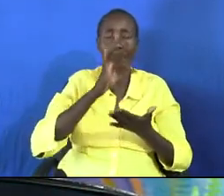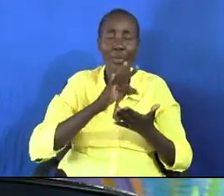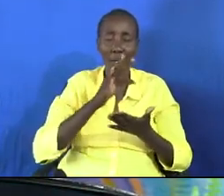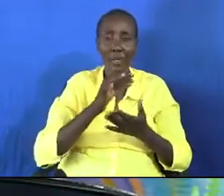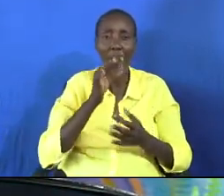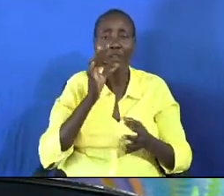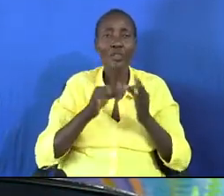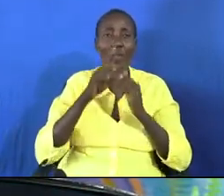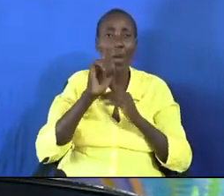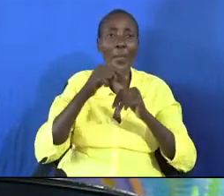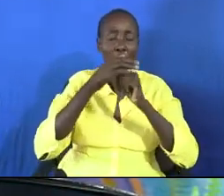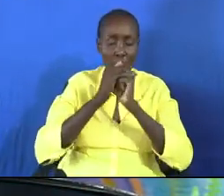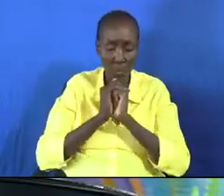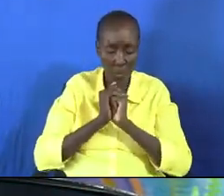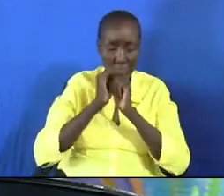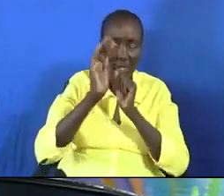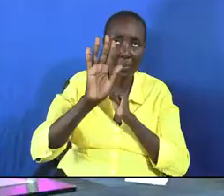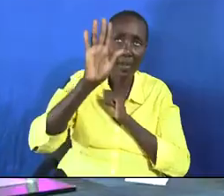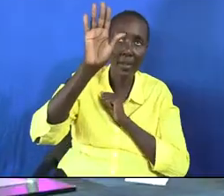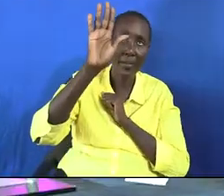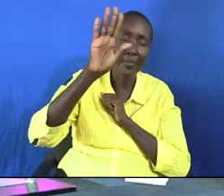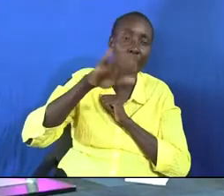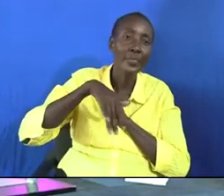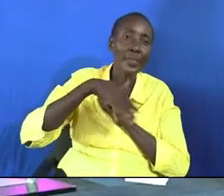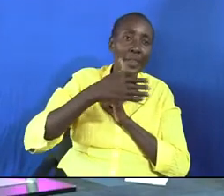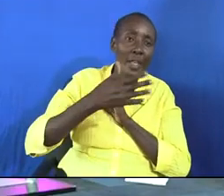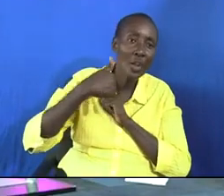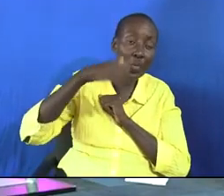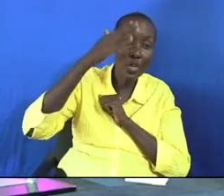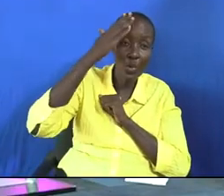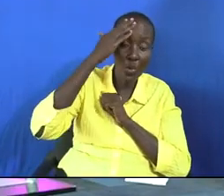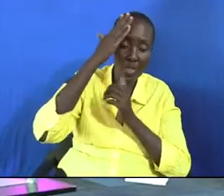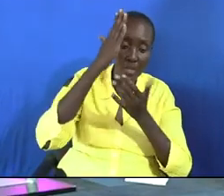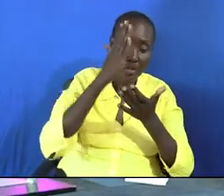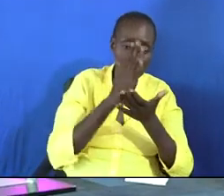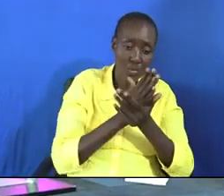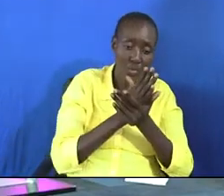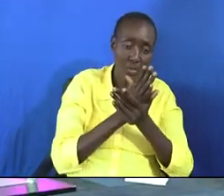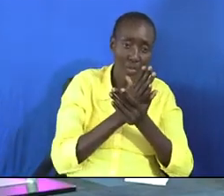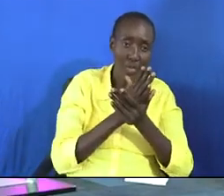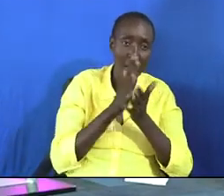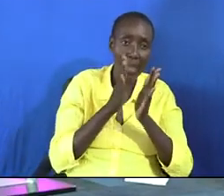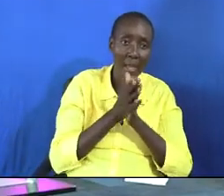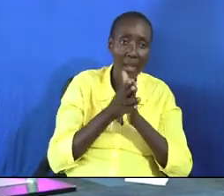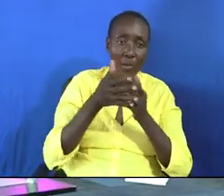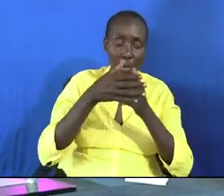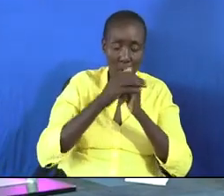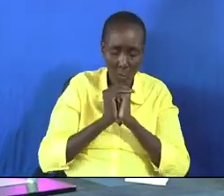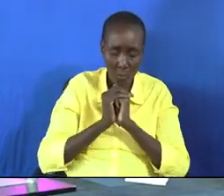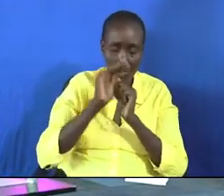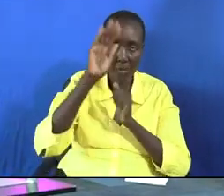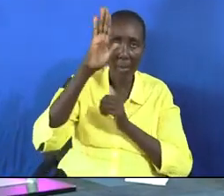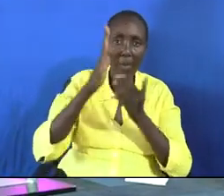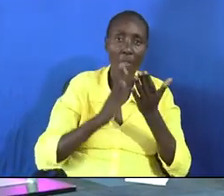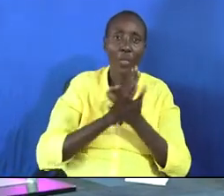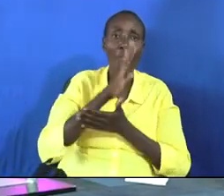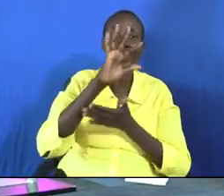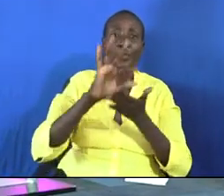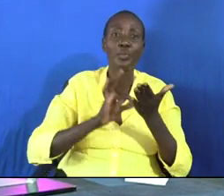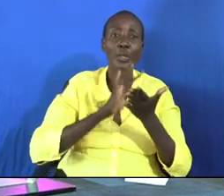if we have to worship him, we know the truth, and we worship him in